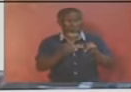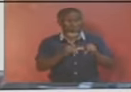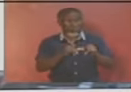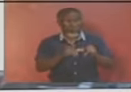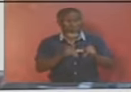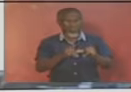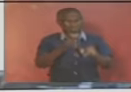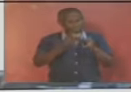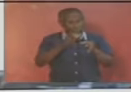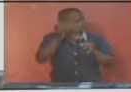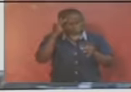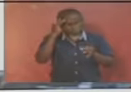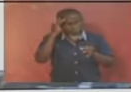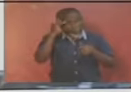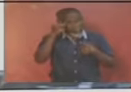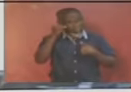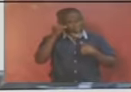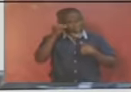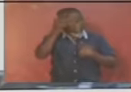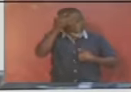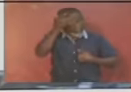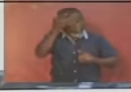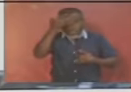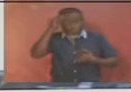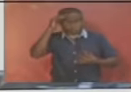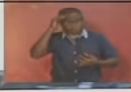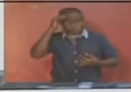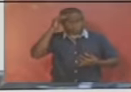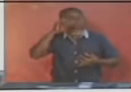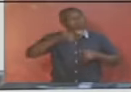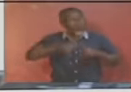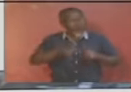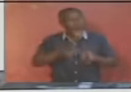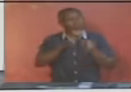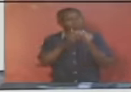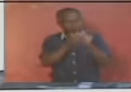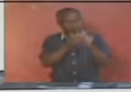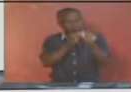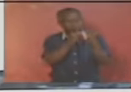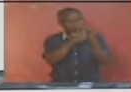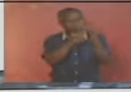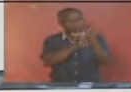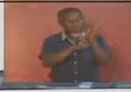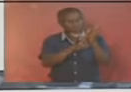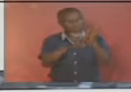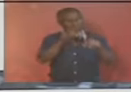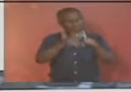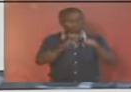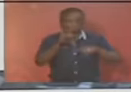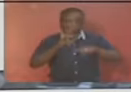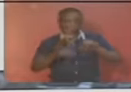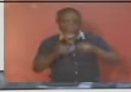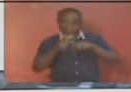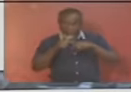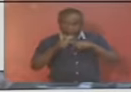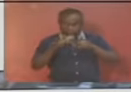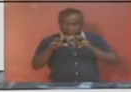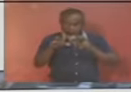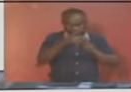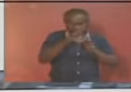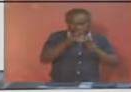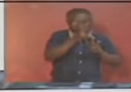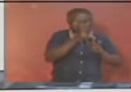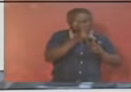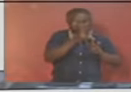you are ill because you're asymptomatically infected, those things reduce your risk of spreading illness to other people. So